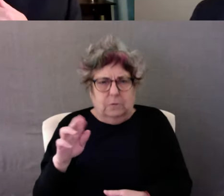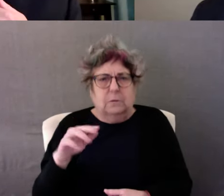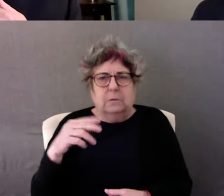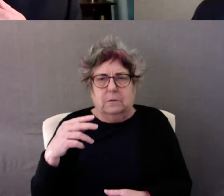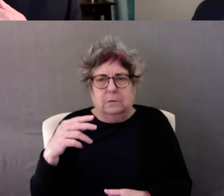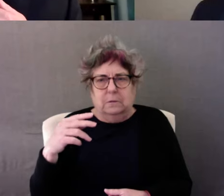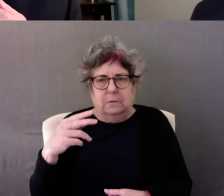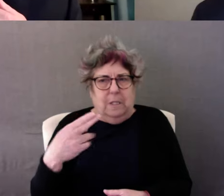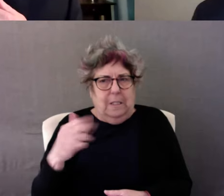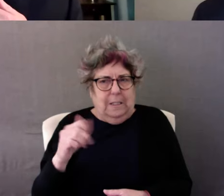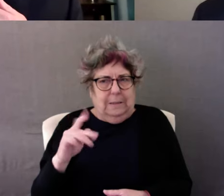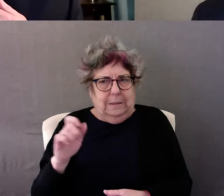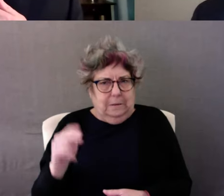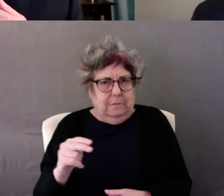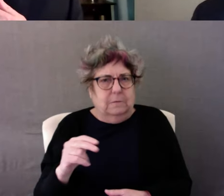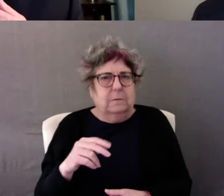take us out.